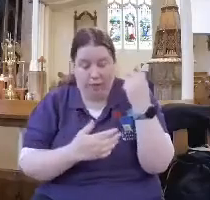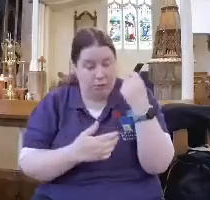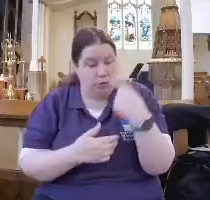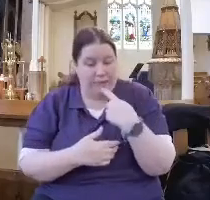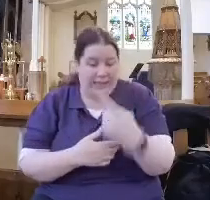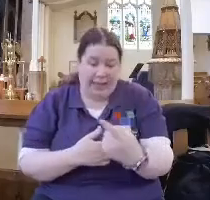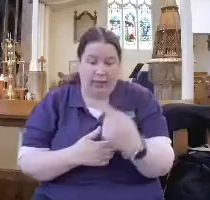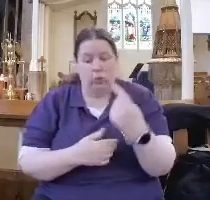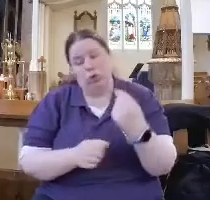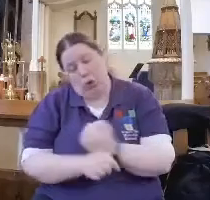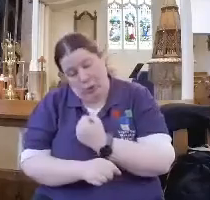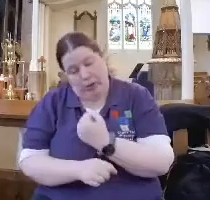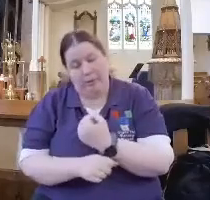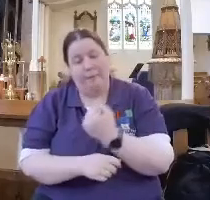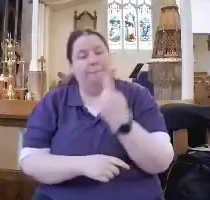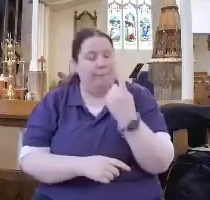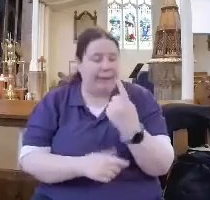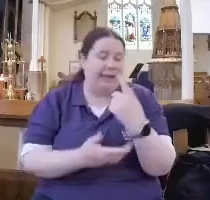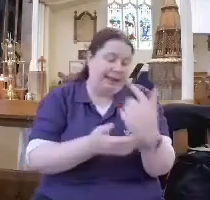deeper into the words.